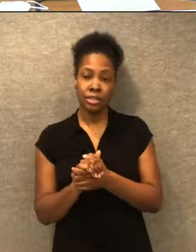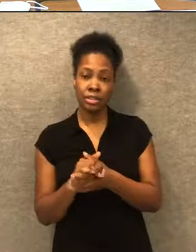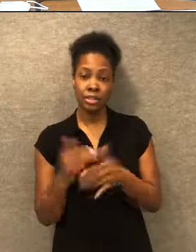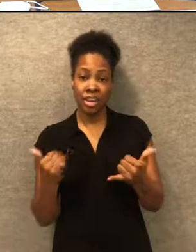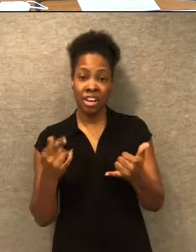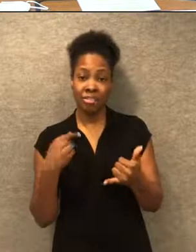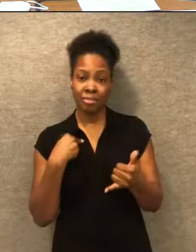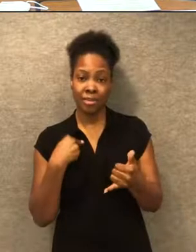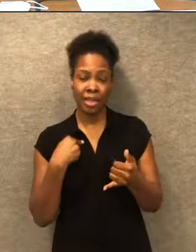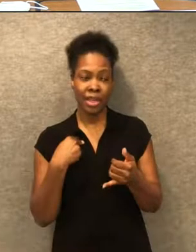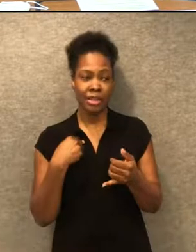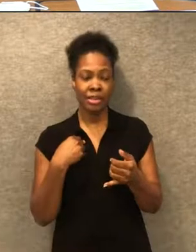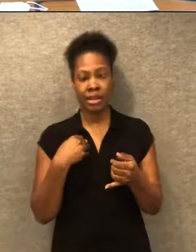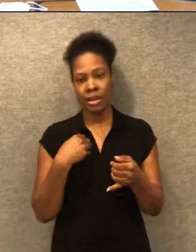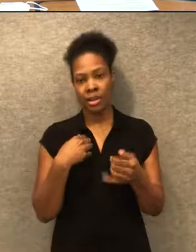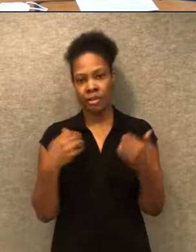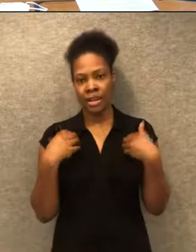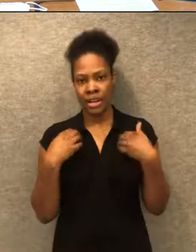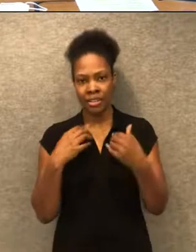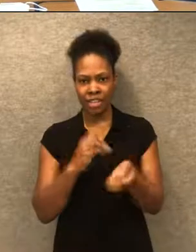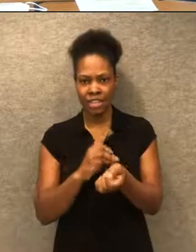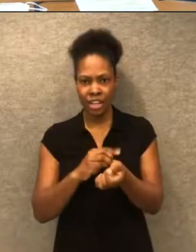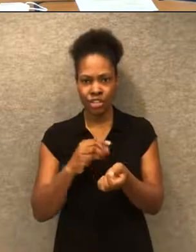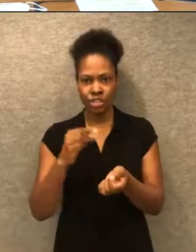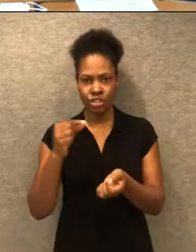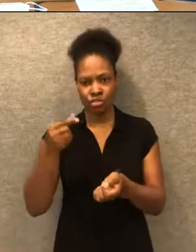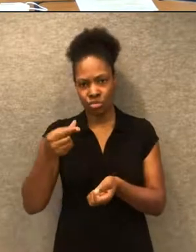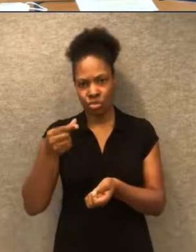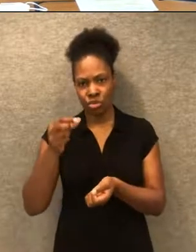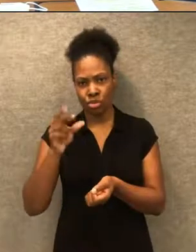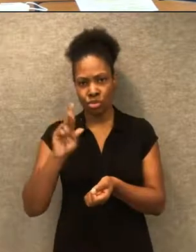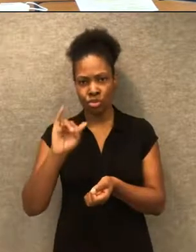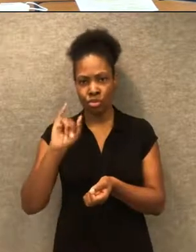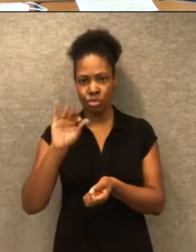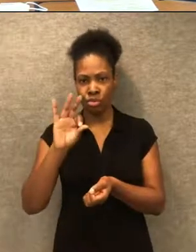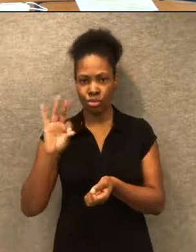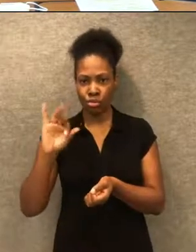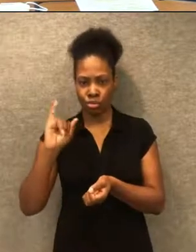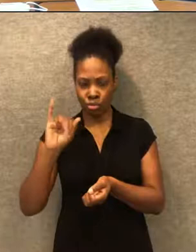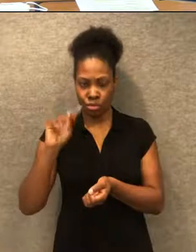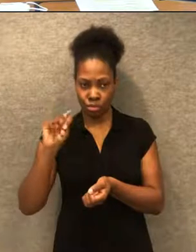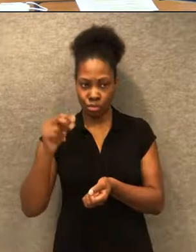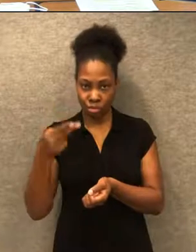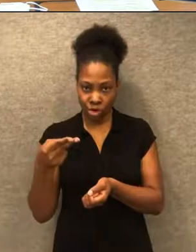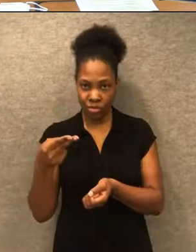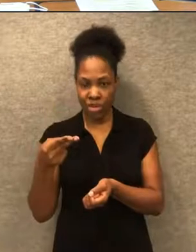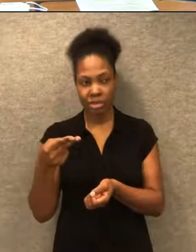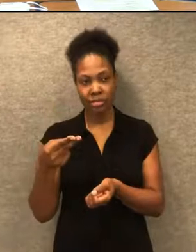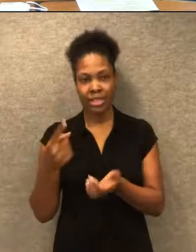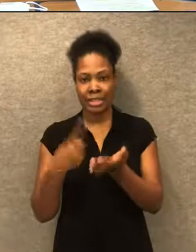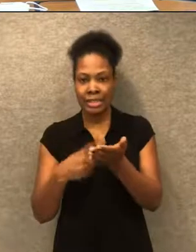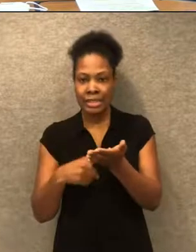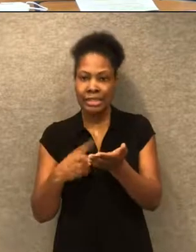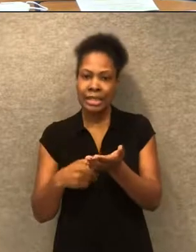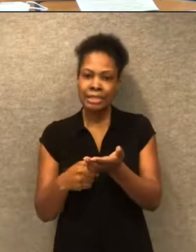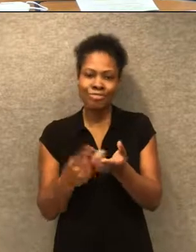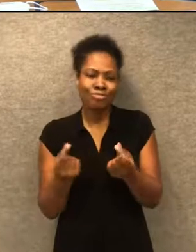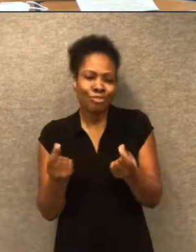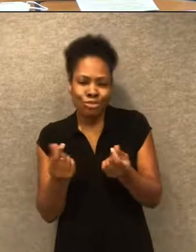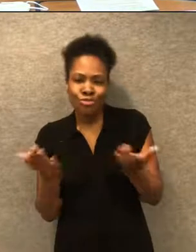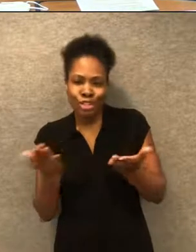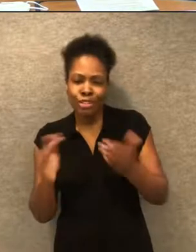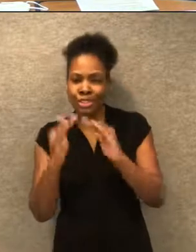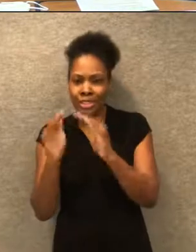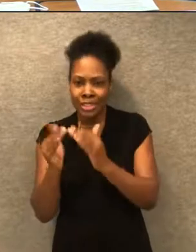ask Dr. Griffin to chime in right quick in terms of some of the numbers and some things that we're doing here in the city of East Orange, and why it's important